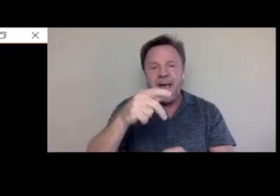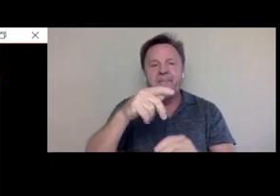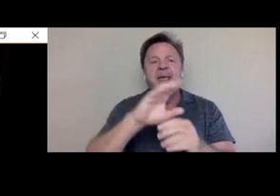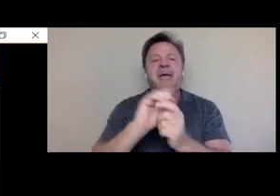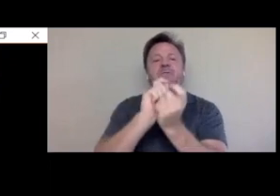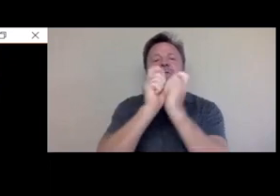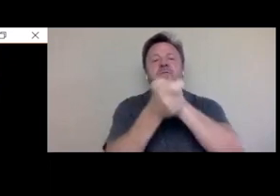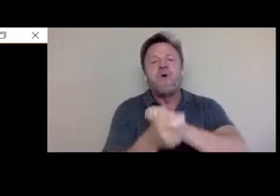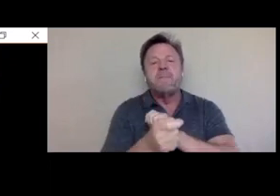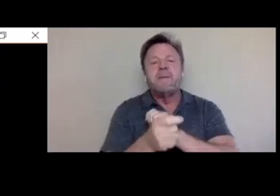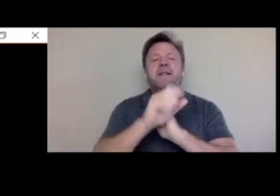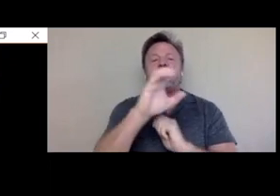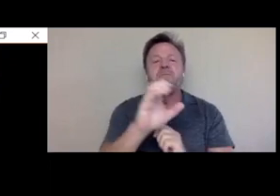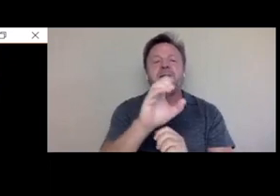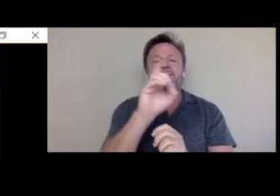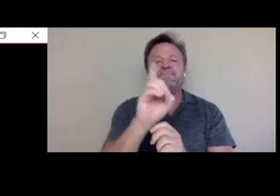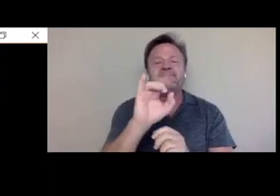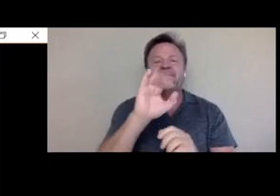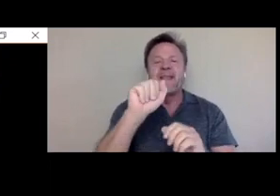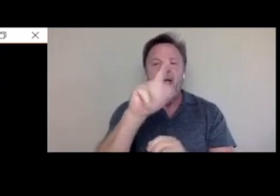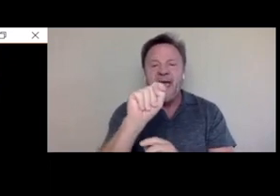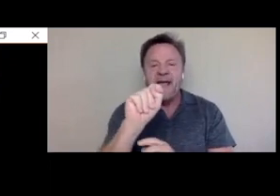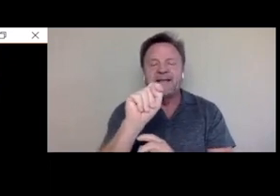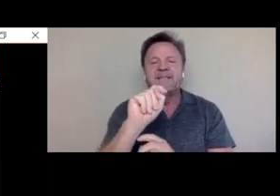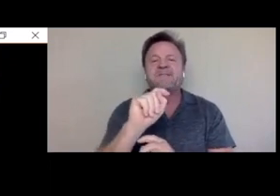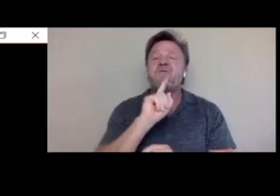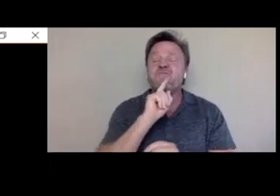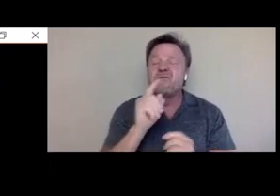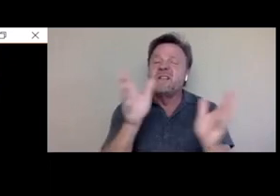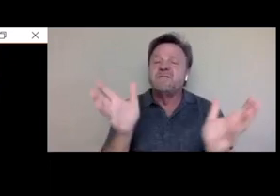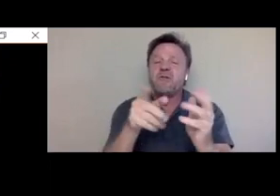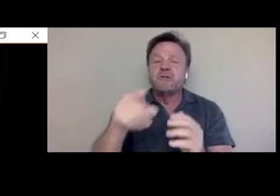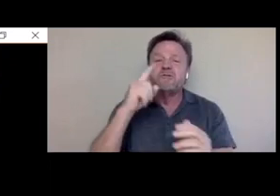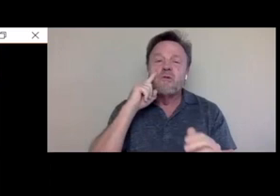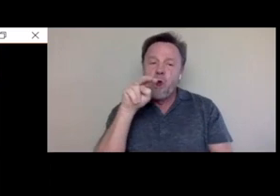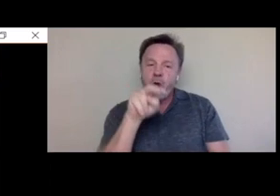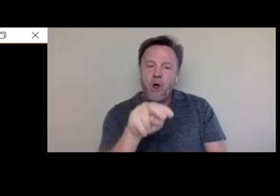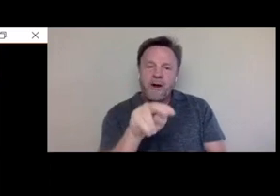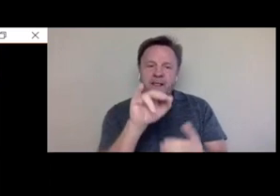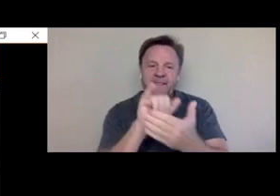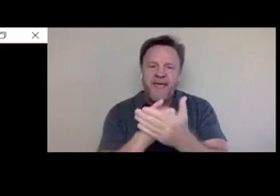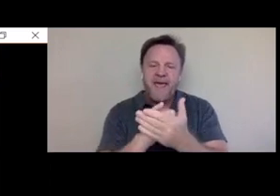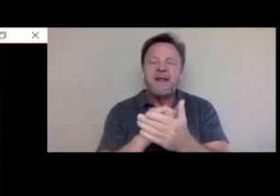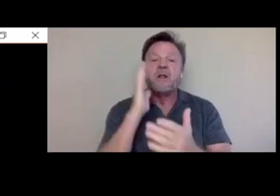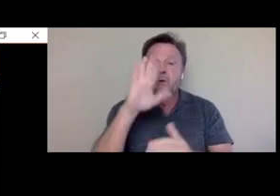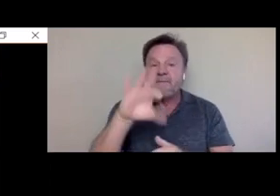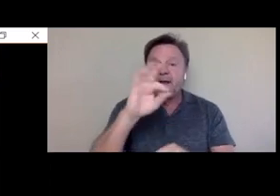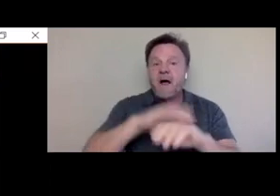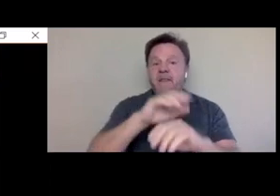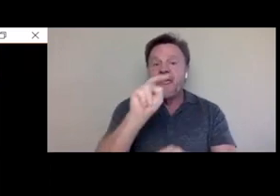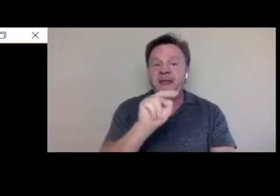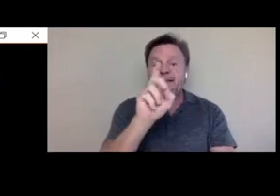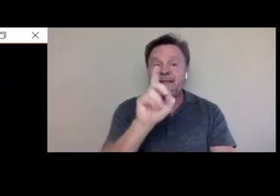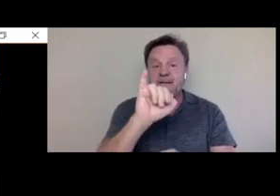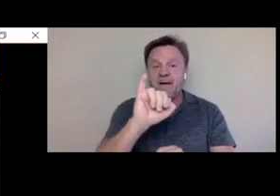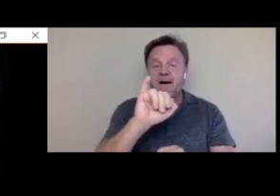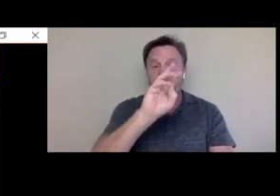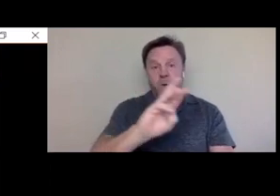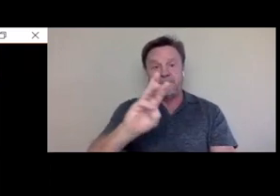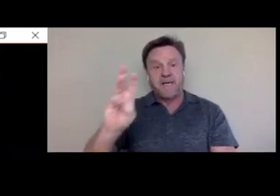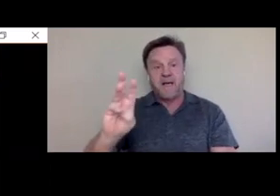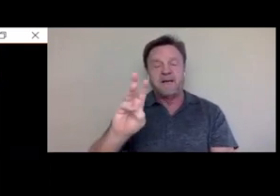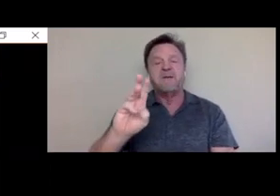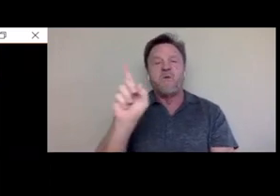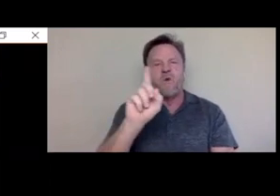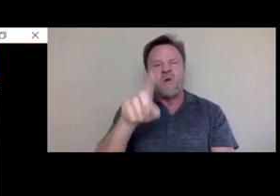Act. And I'd urge you to take a look at that. You'll find it also on the NDI website where we have our